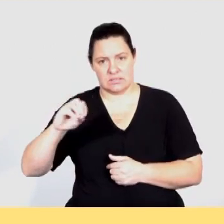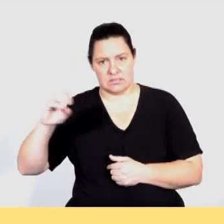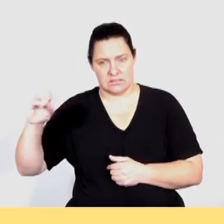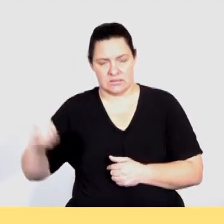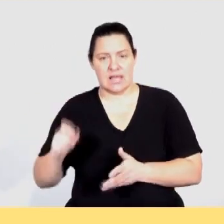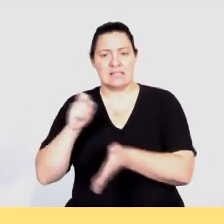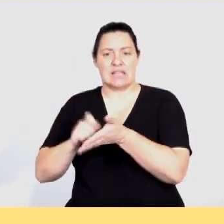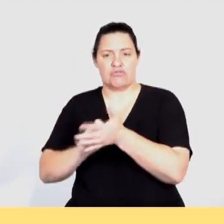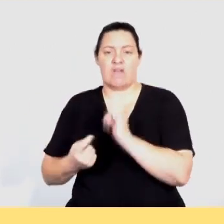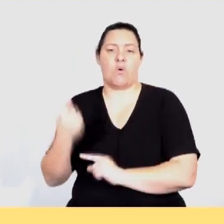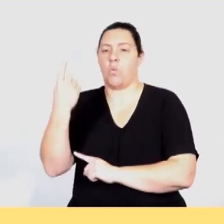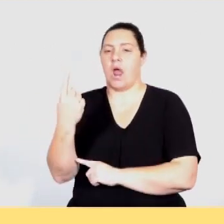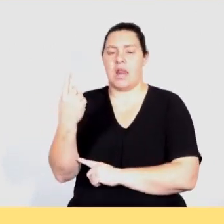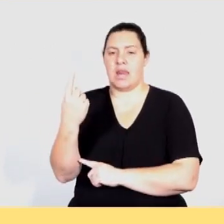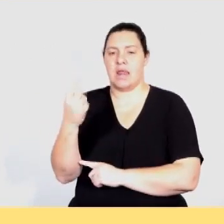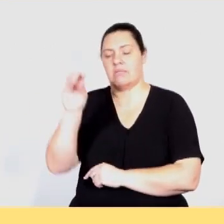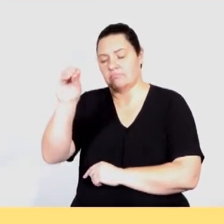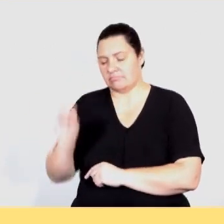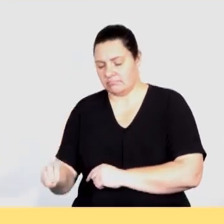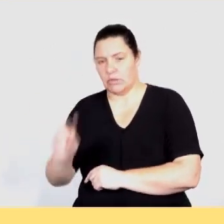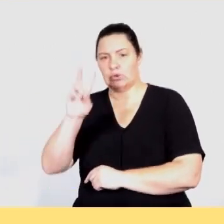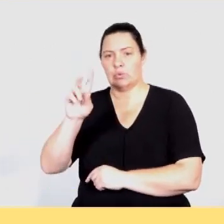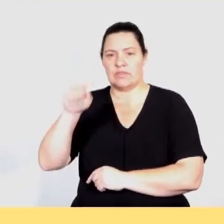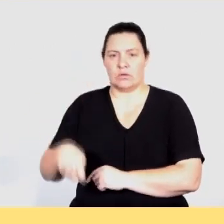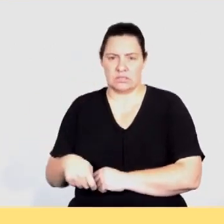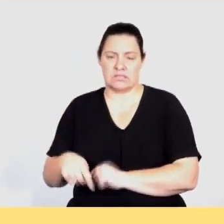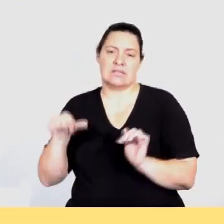47,000. In stationery, you only have one figure, which is